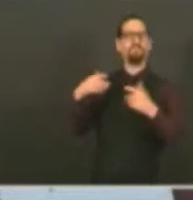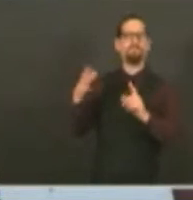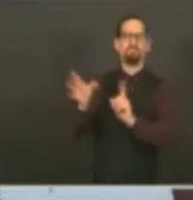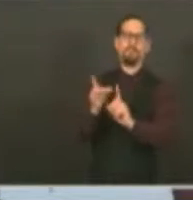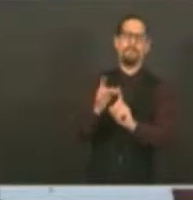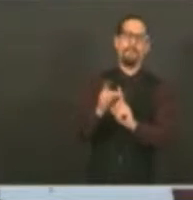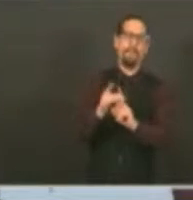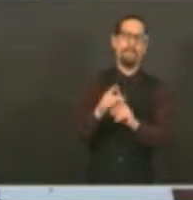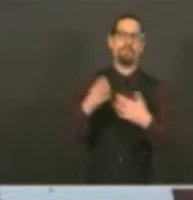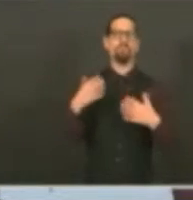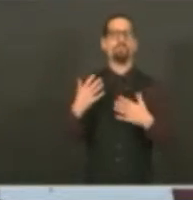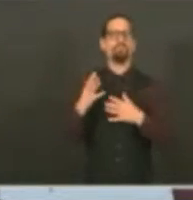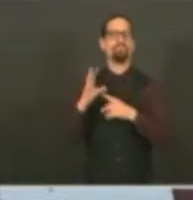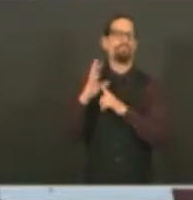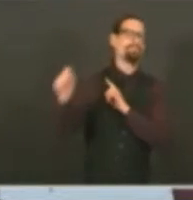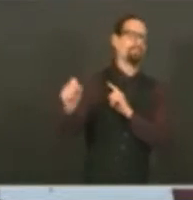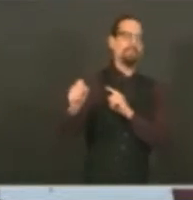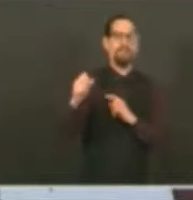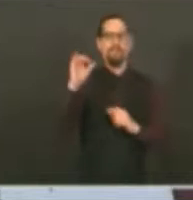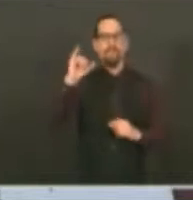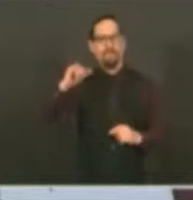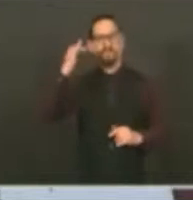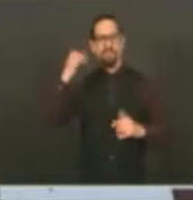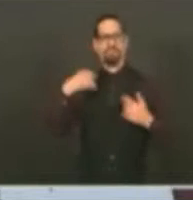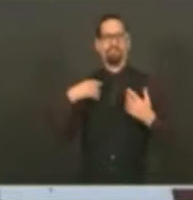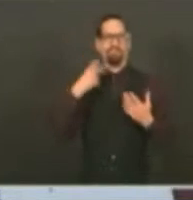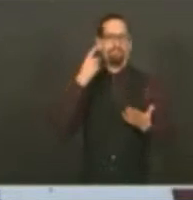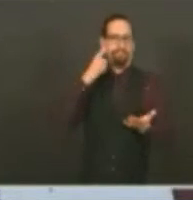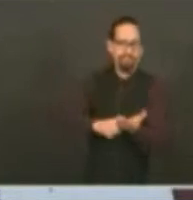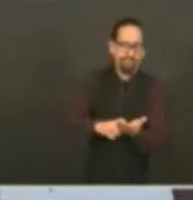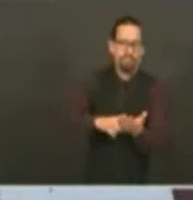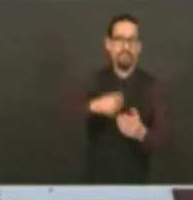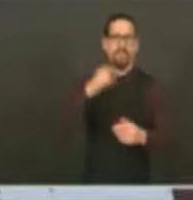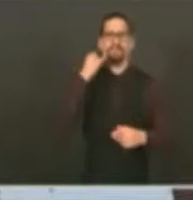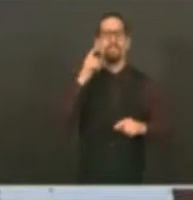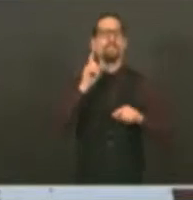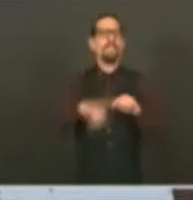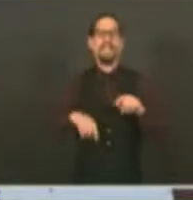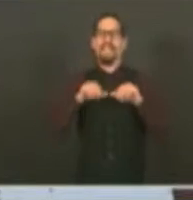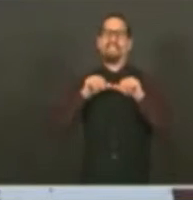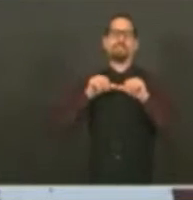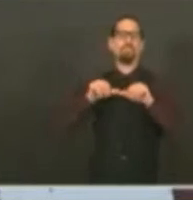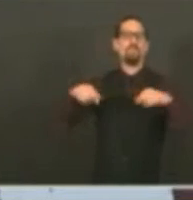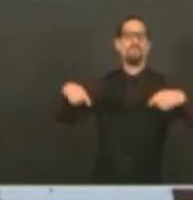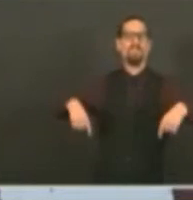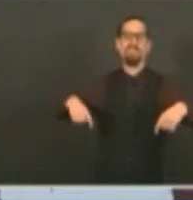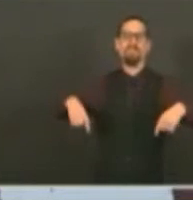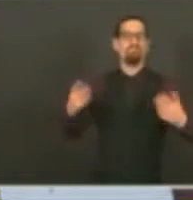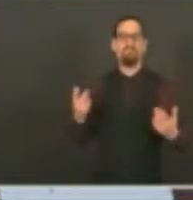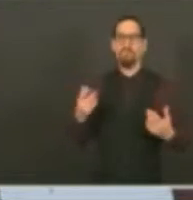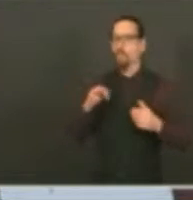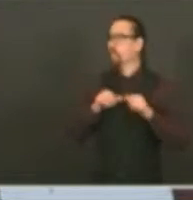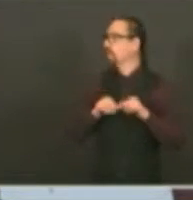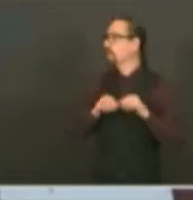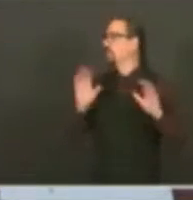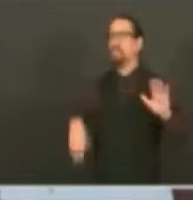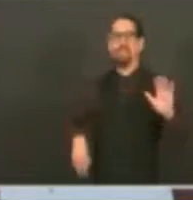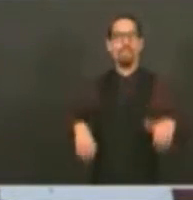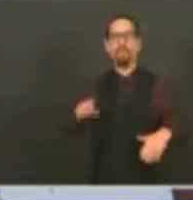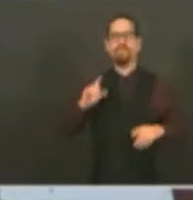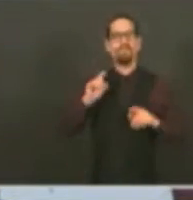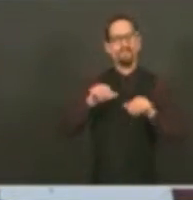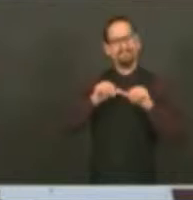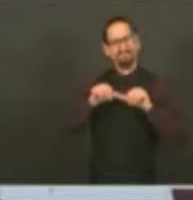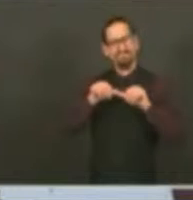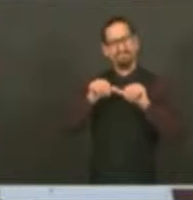much. But what I do know is this, we can't stay at this pace. You cannot have 70 people going to the